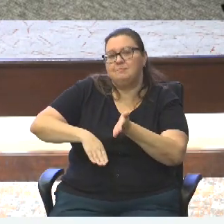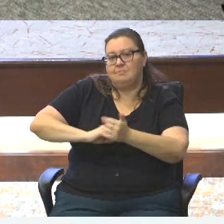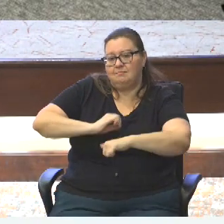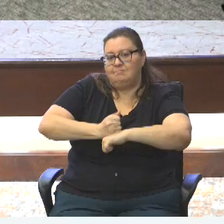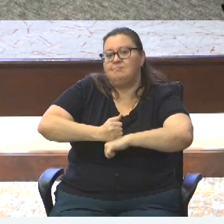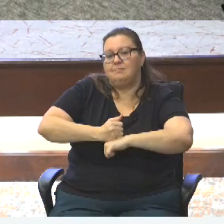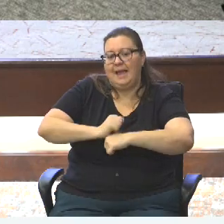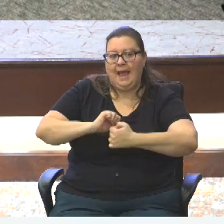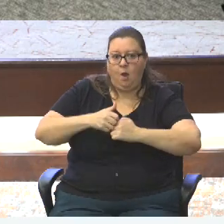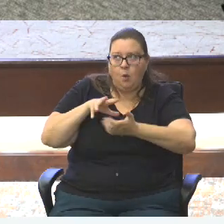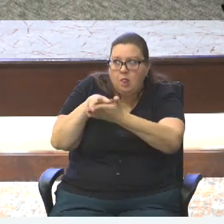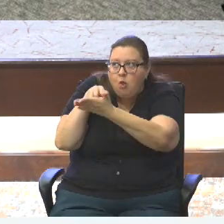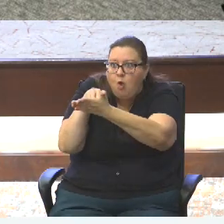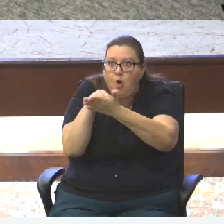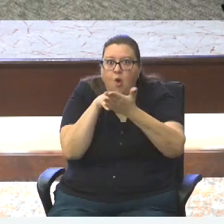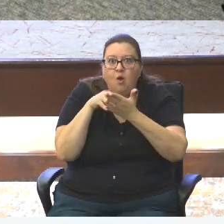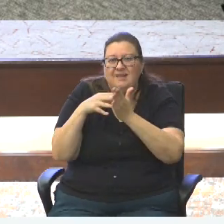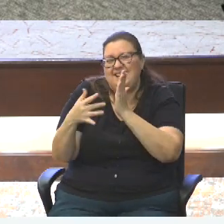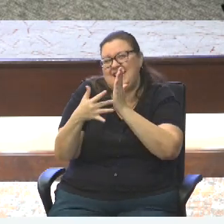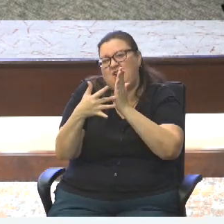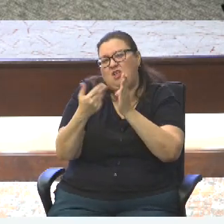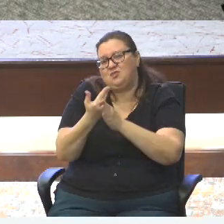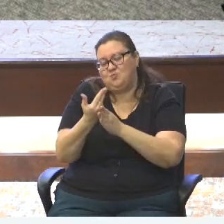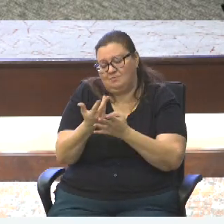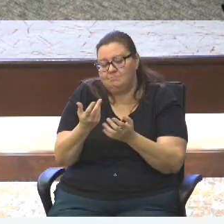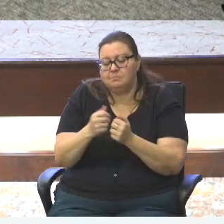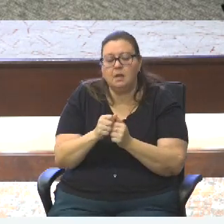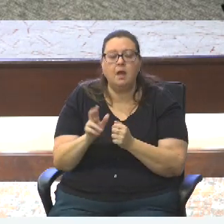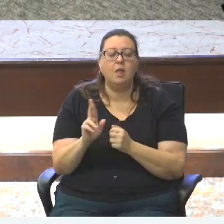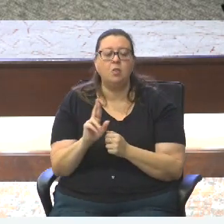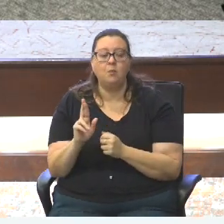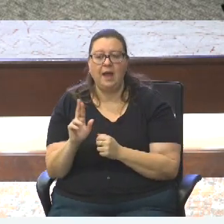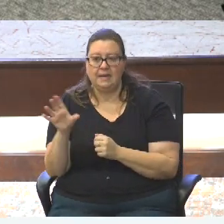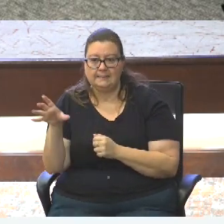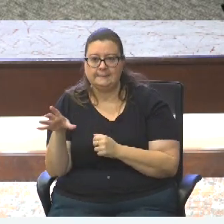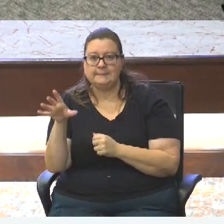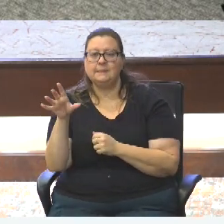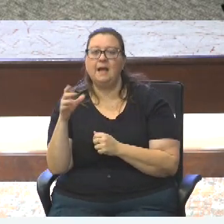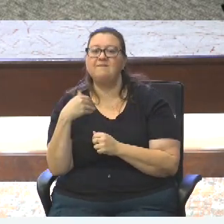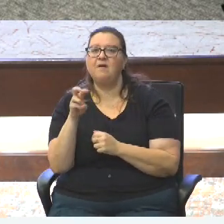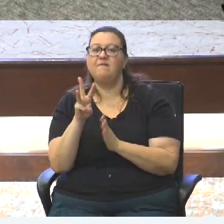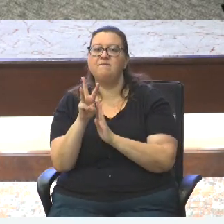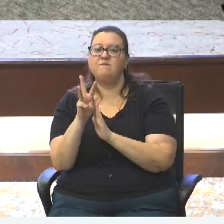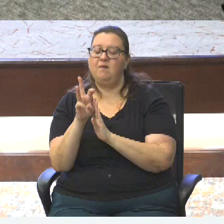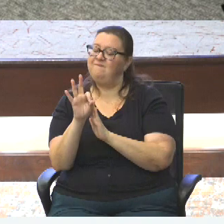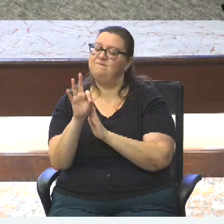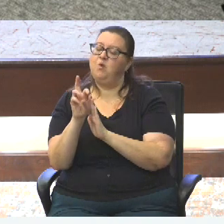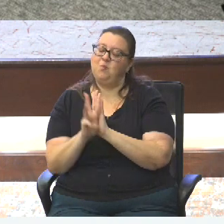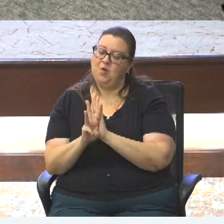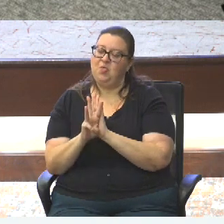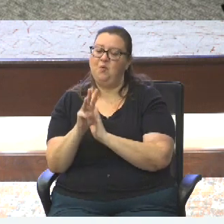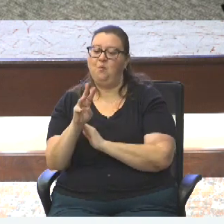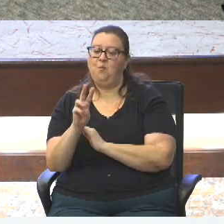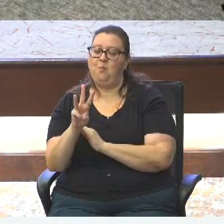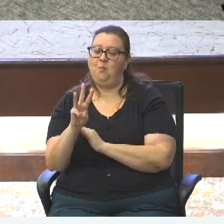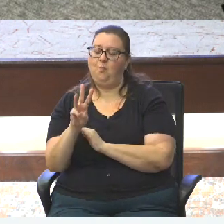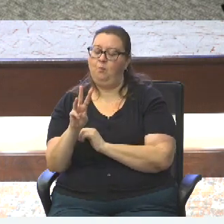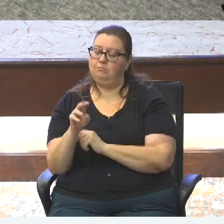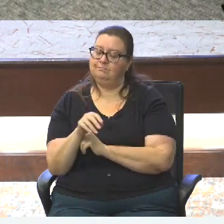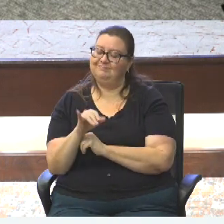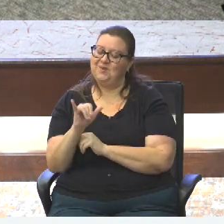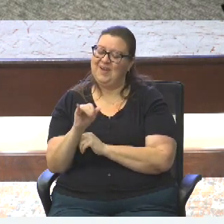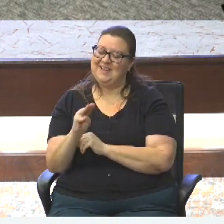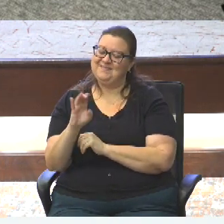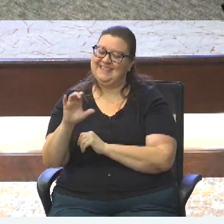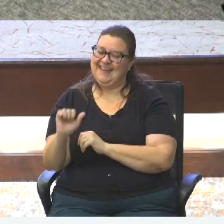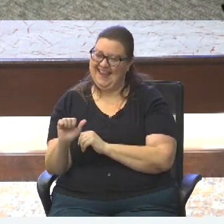of immersive learning technology. And then on the right is the Fort Worth YMCA For All Studios. This one